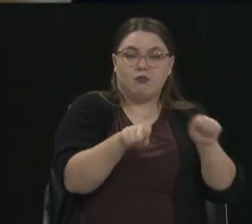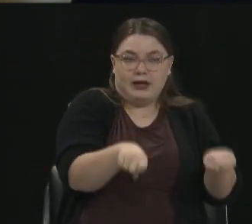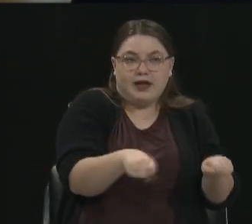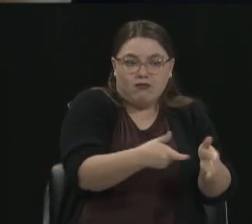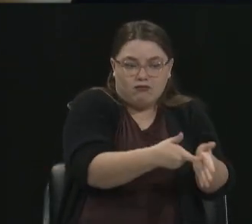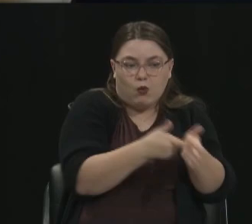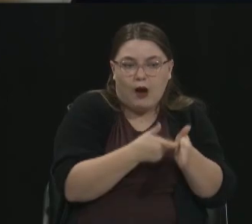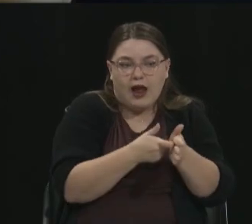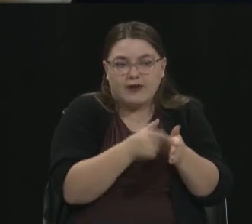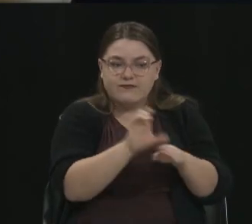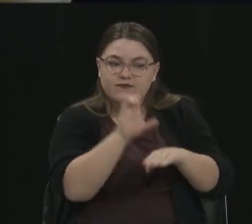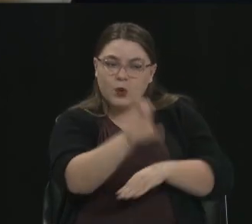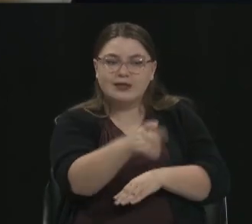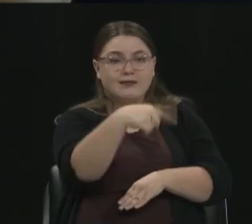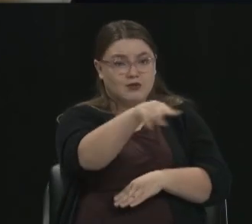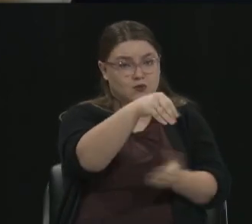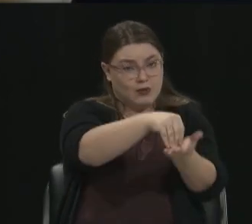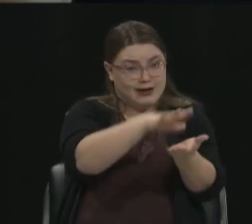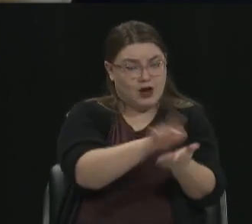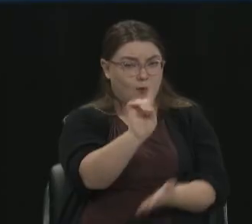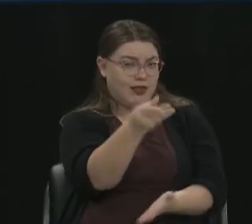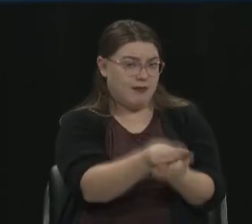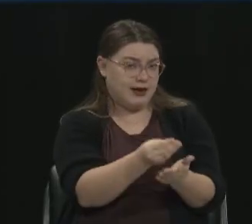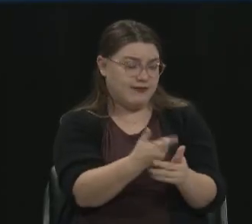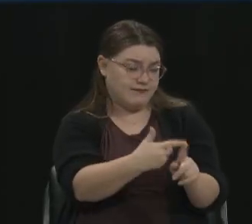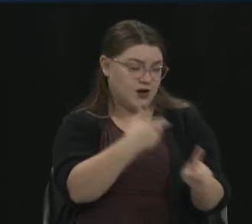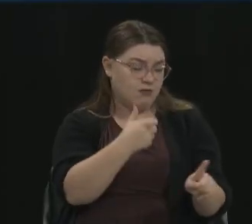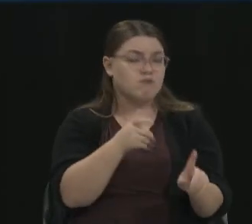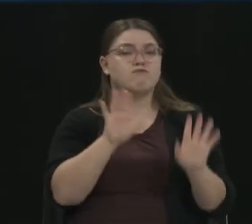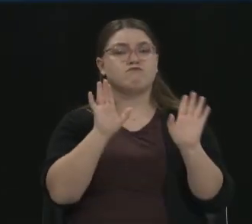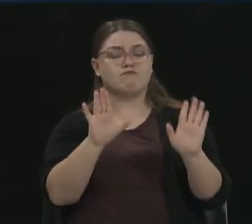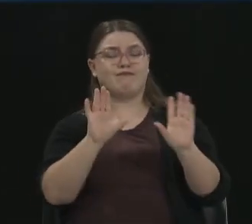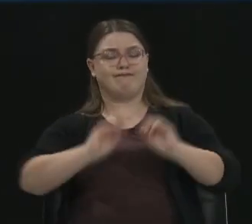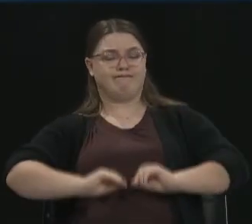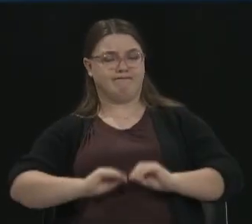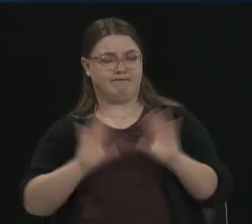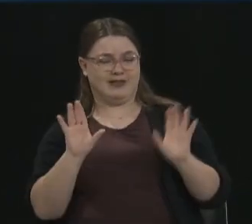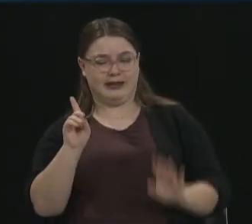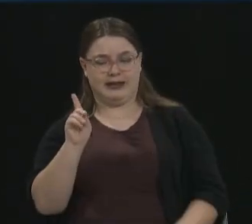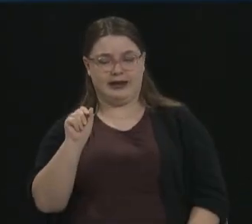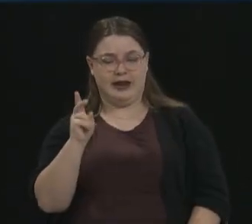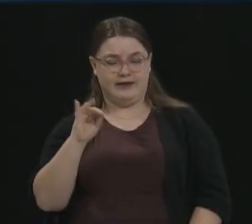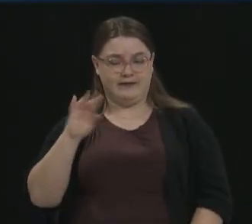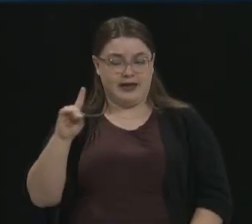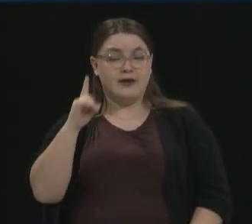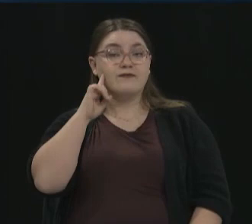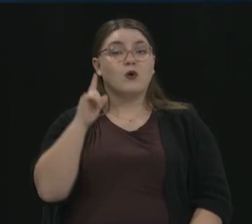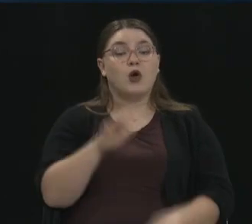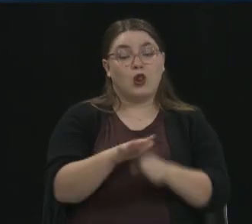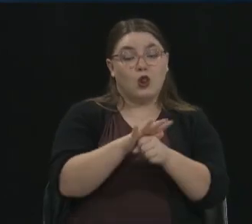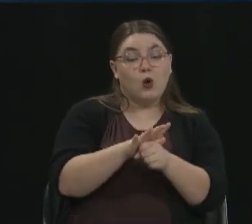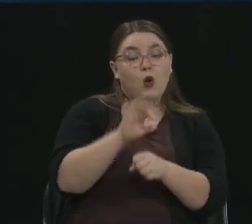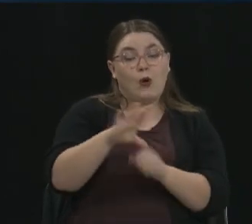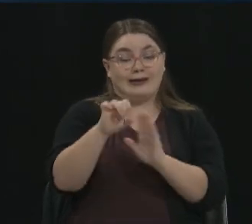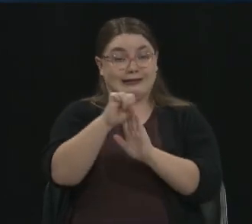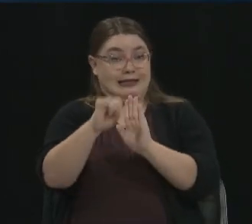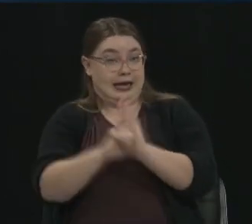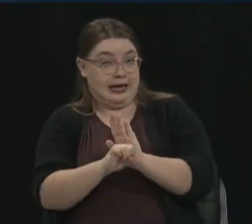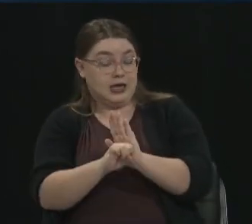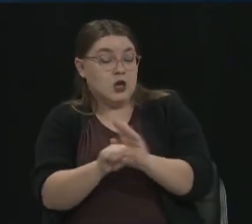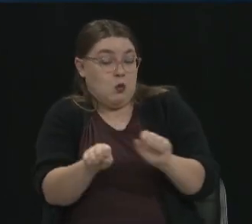money. So, all right, make sure I understand this. So if we're talking about a local or a state election, we